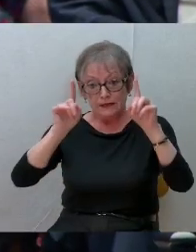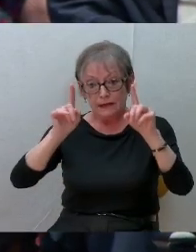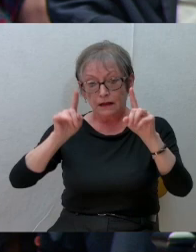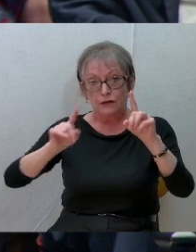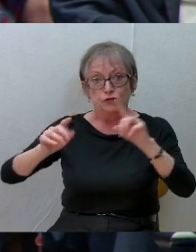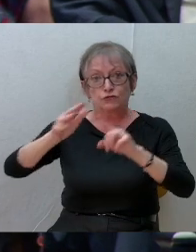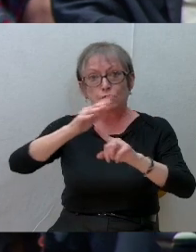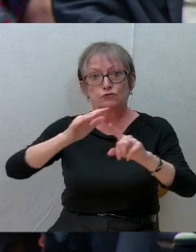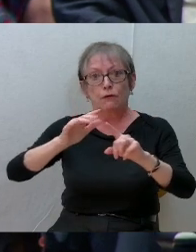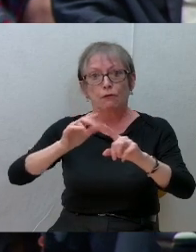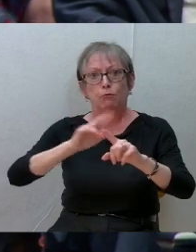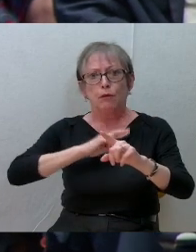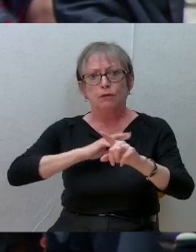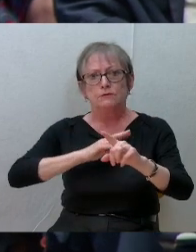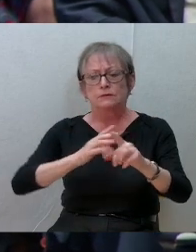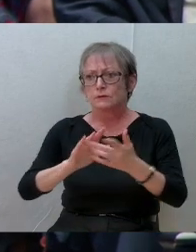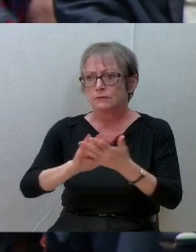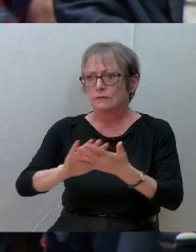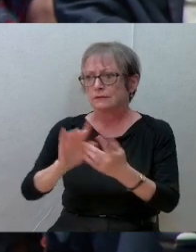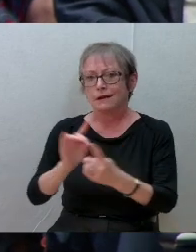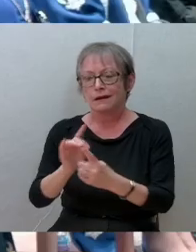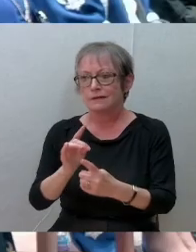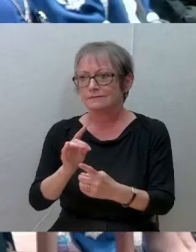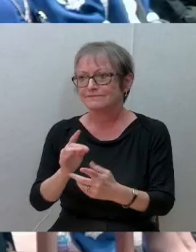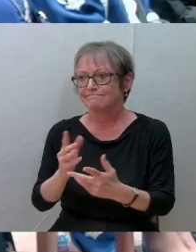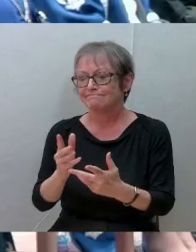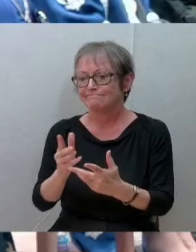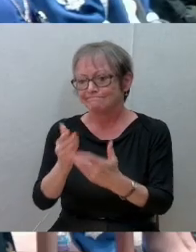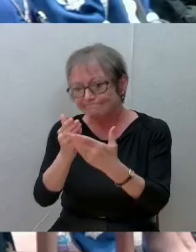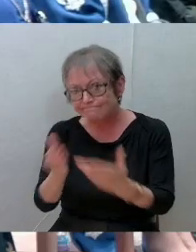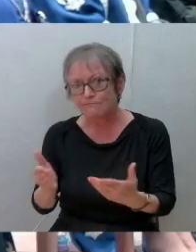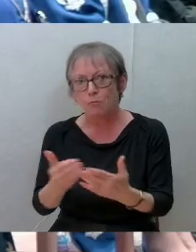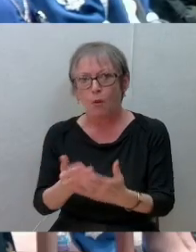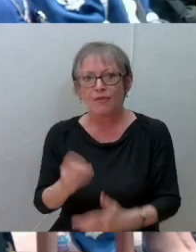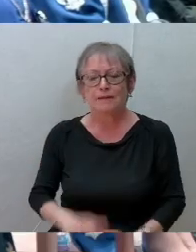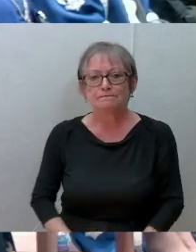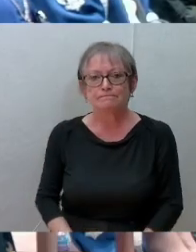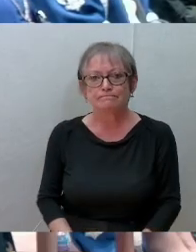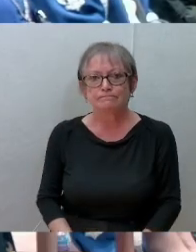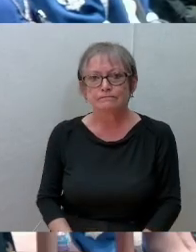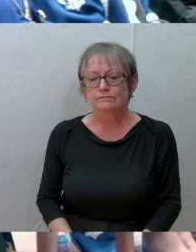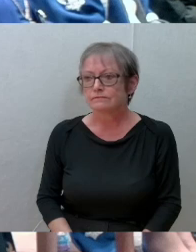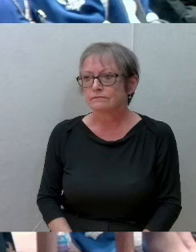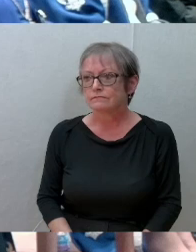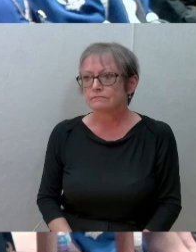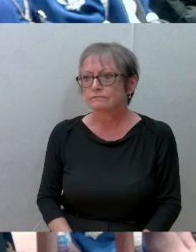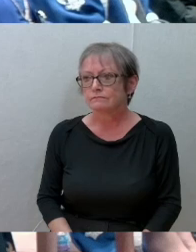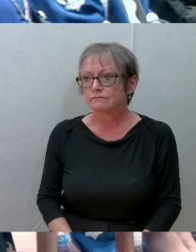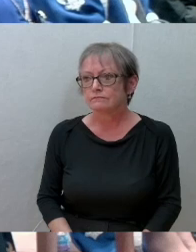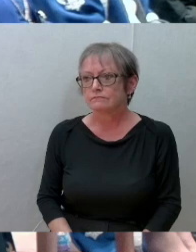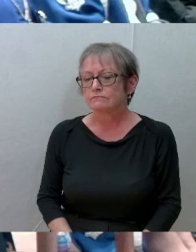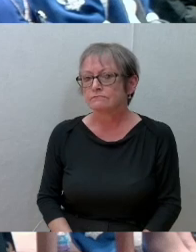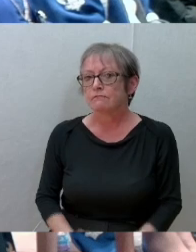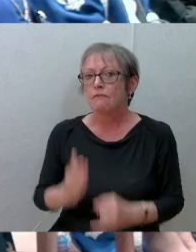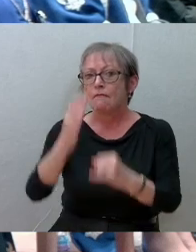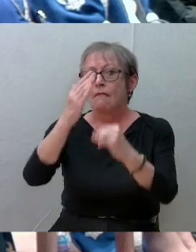purpose. And I can't possibly do more than that. So therefore, I have to turn to my very last